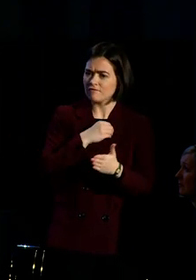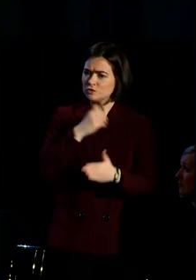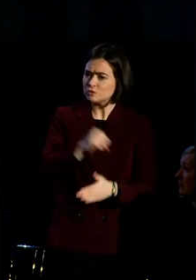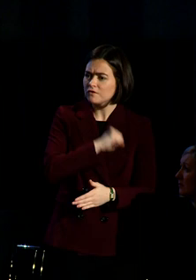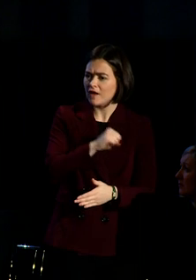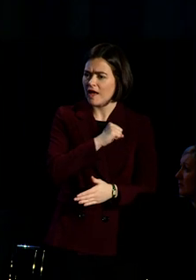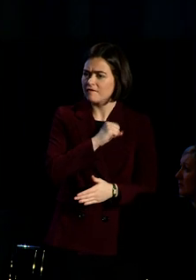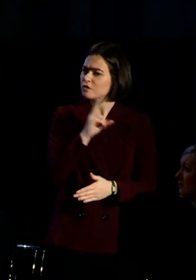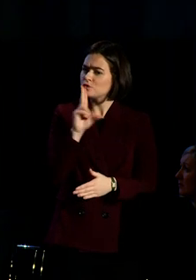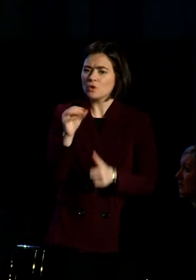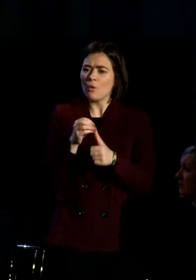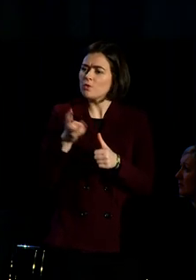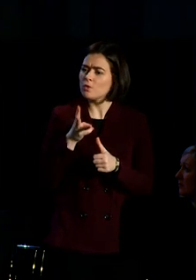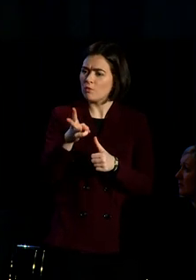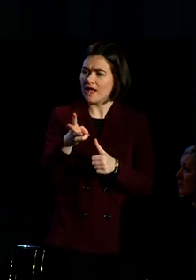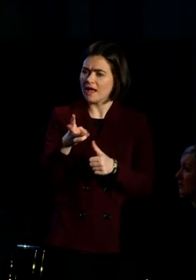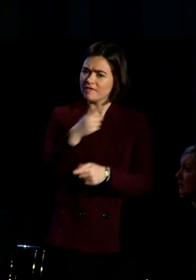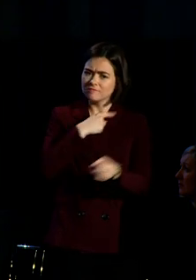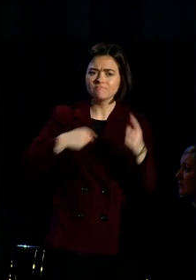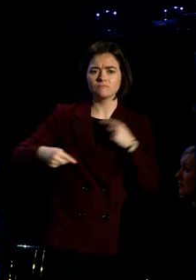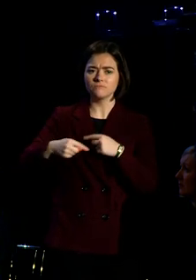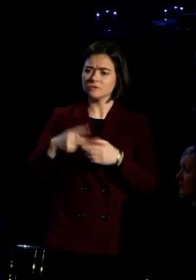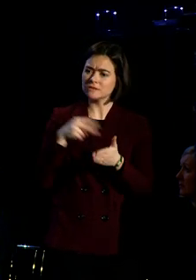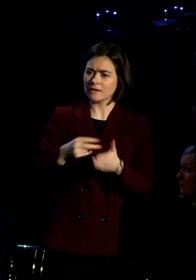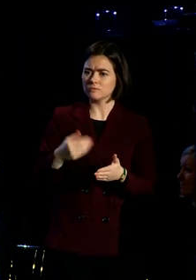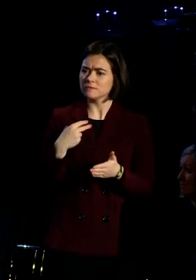no other way than to stand up for each other.